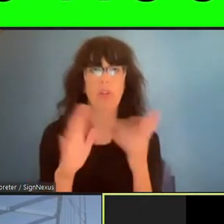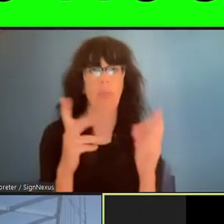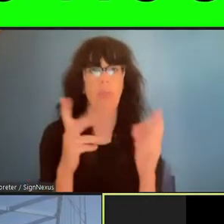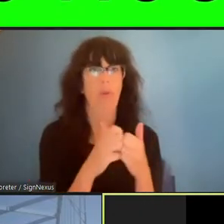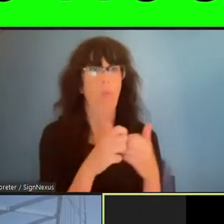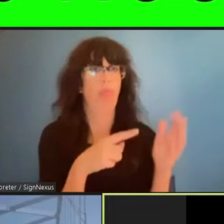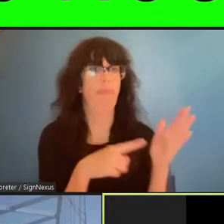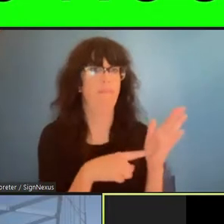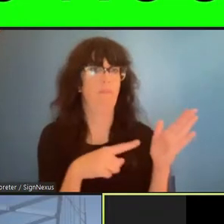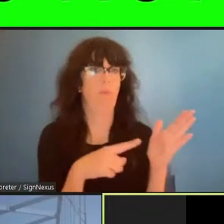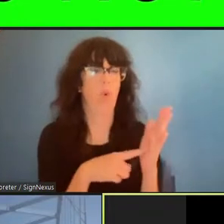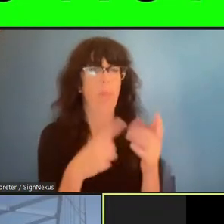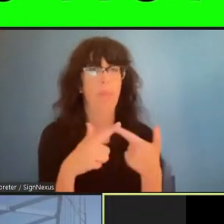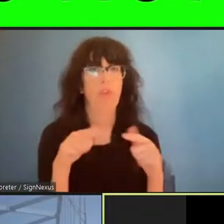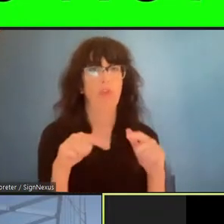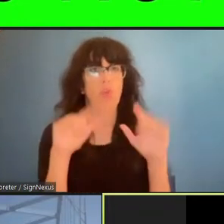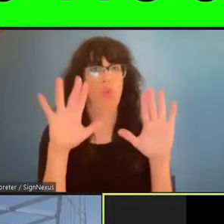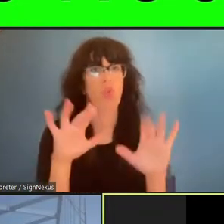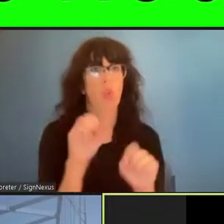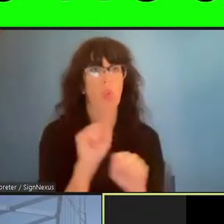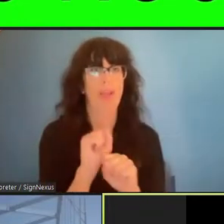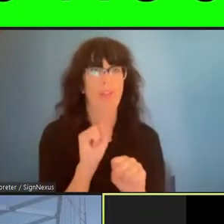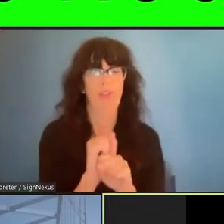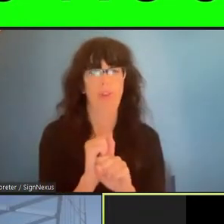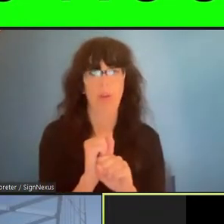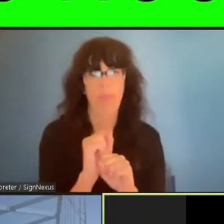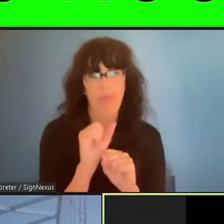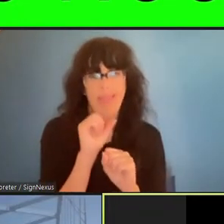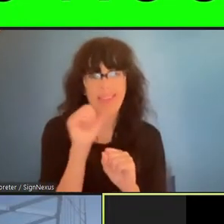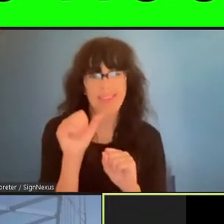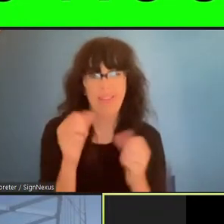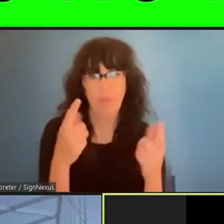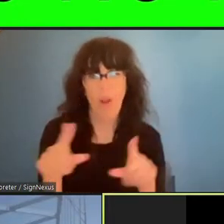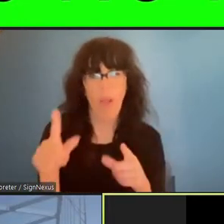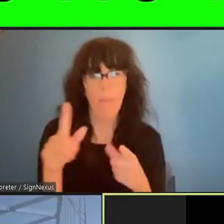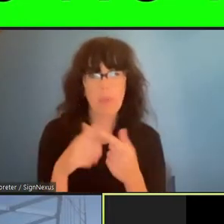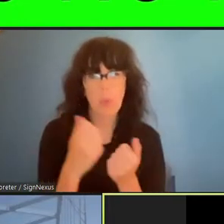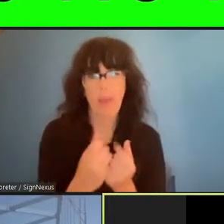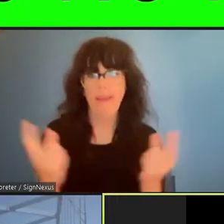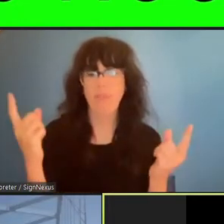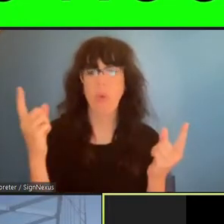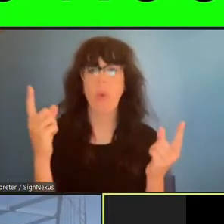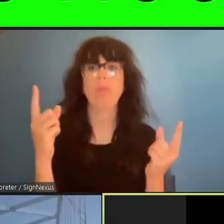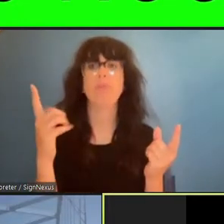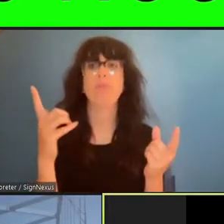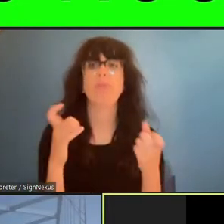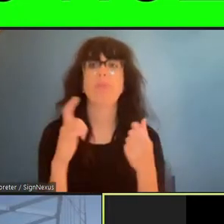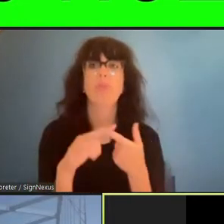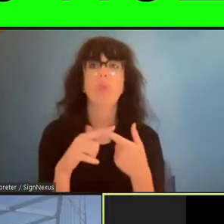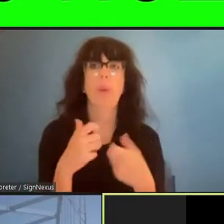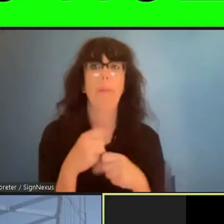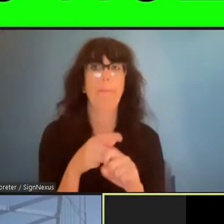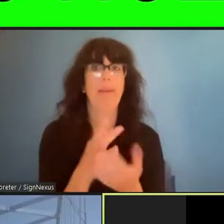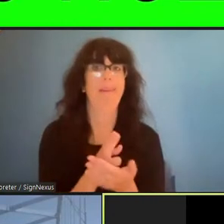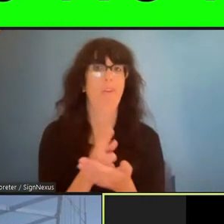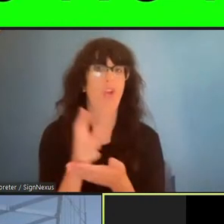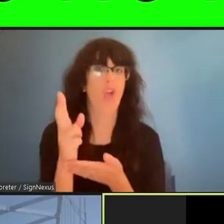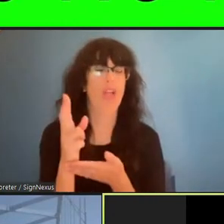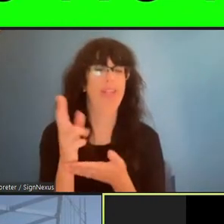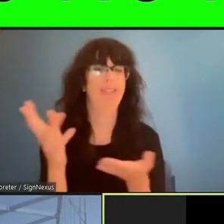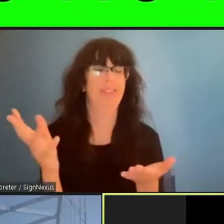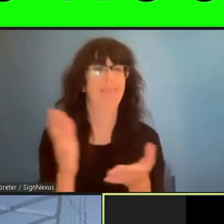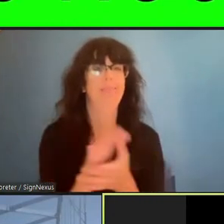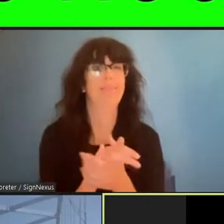due to great jobs opportunity that's not always the case for everyone so i just simply want to make a honest living i